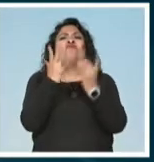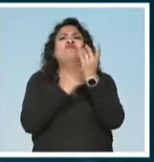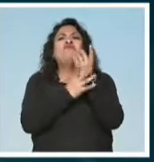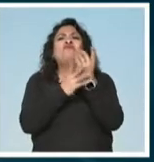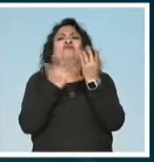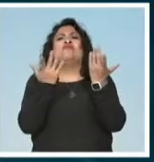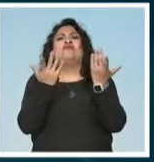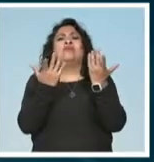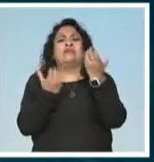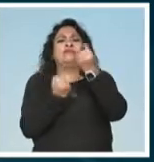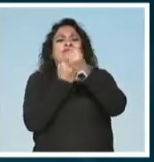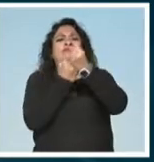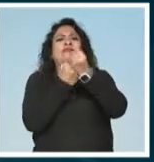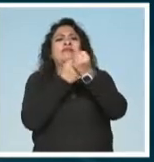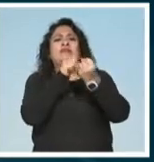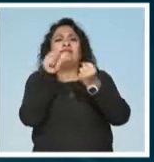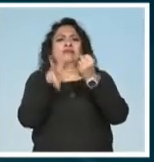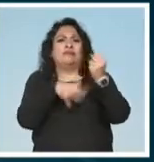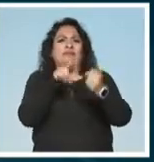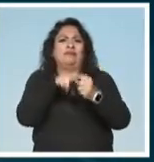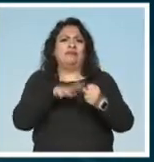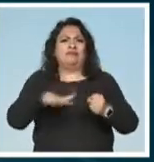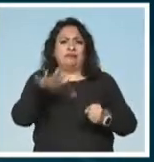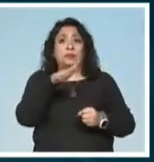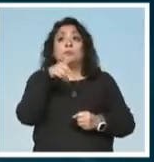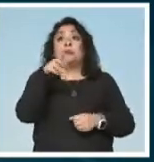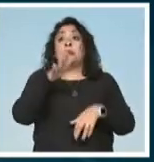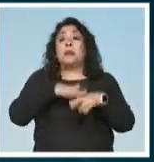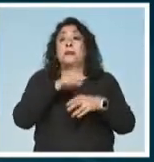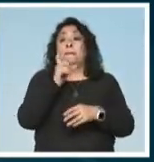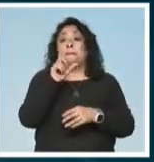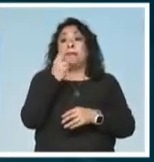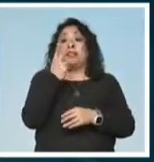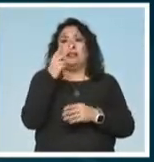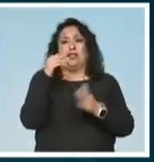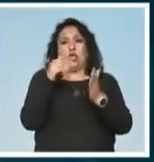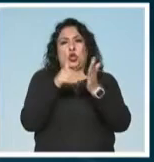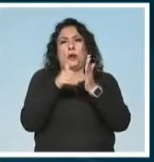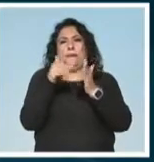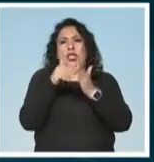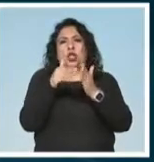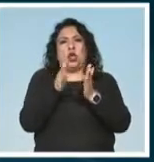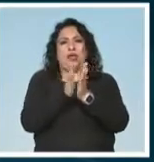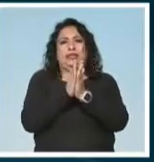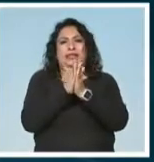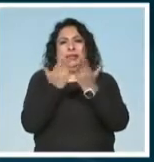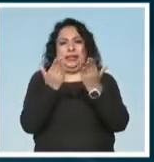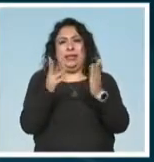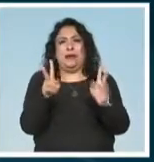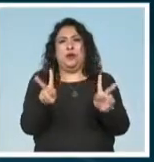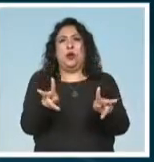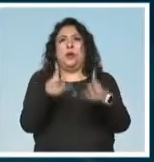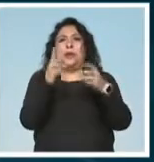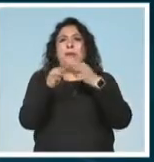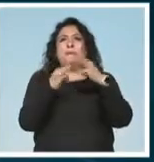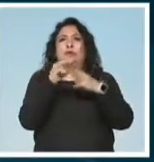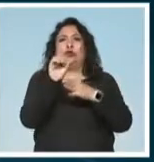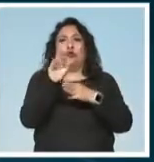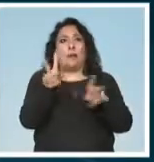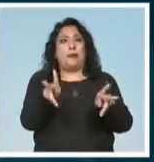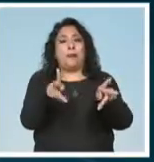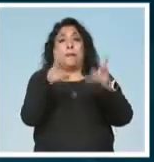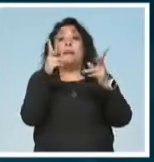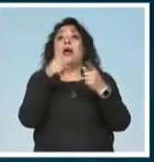natural, you know, support. Con más de 25 millones de copias de su bestseller El Mundo de Sofía,